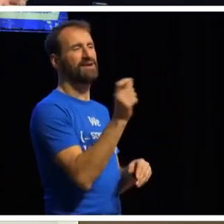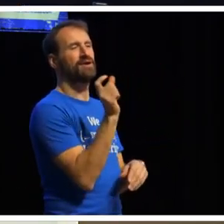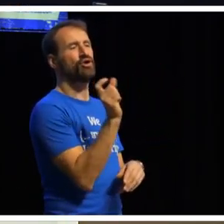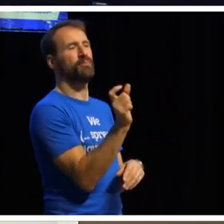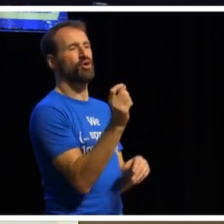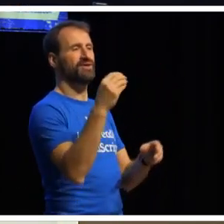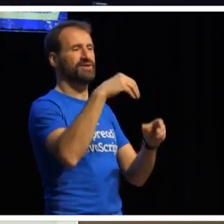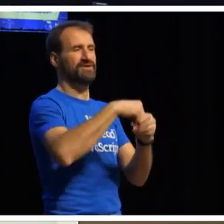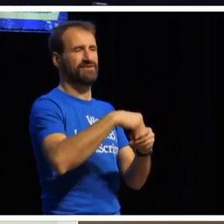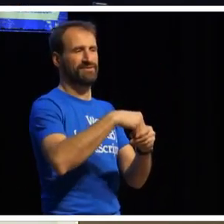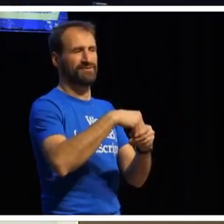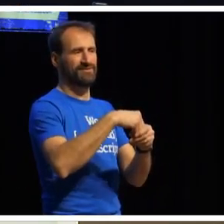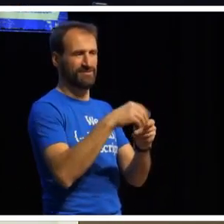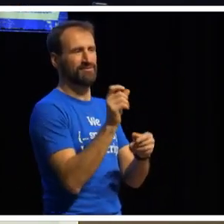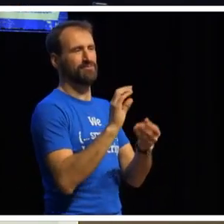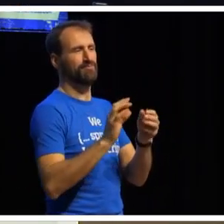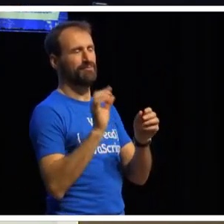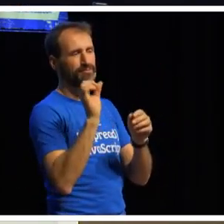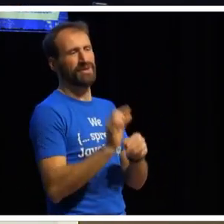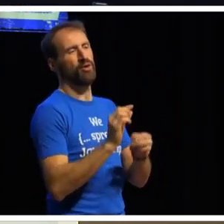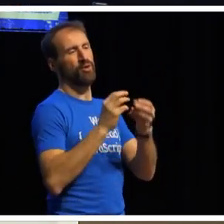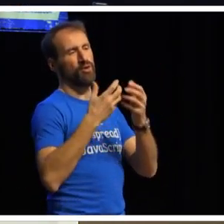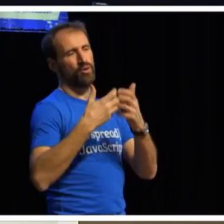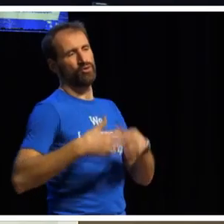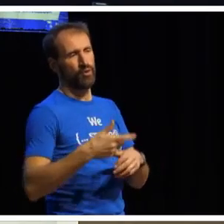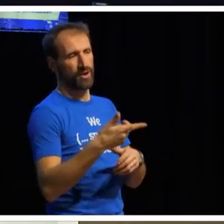you could change how it worked just by changing a little bit of software.